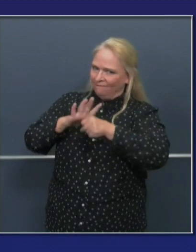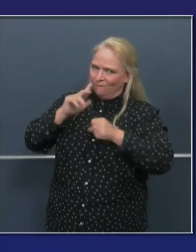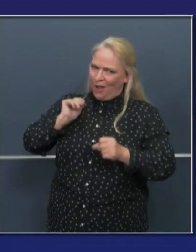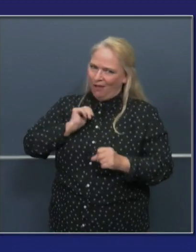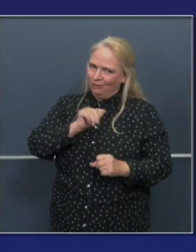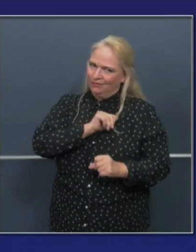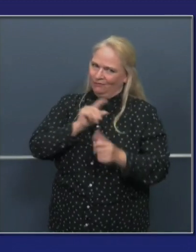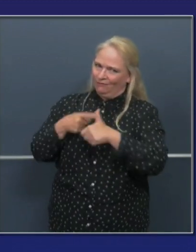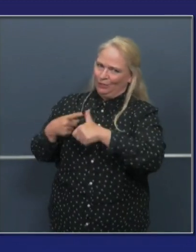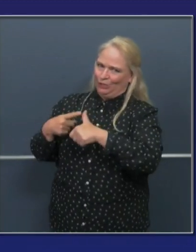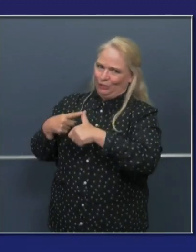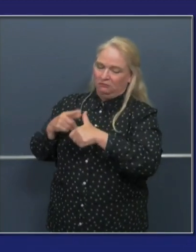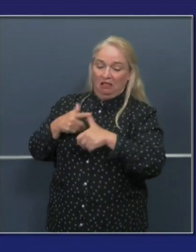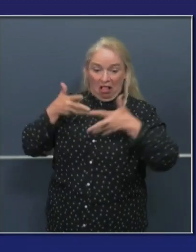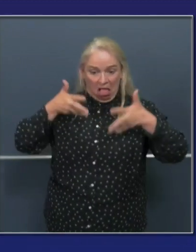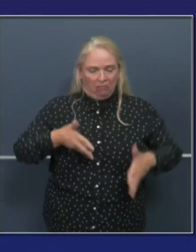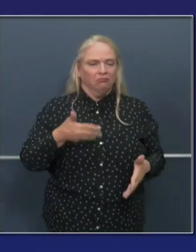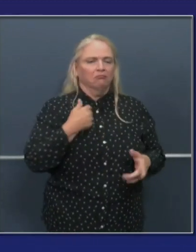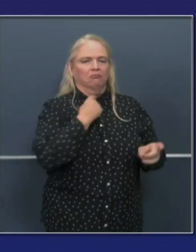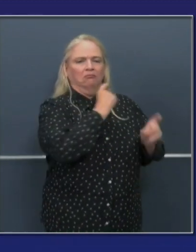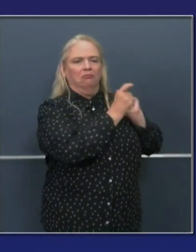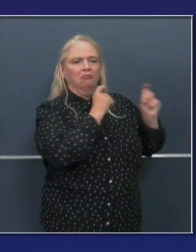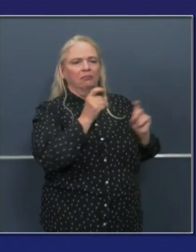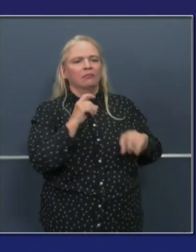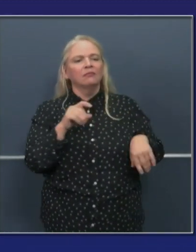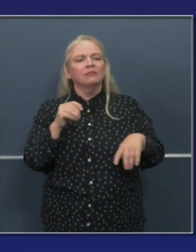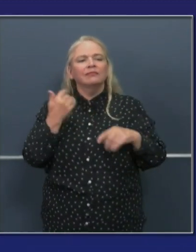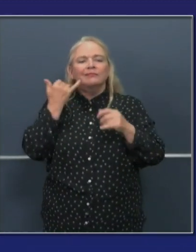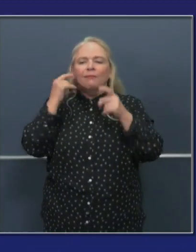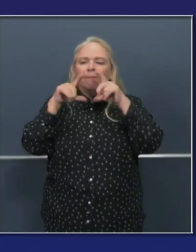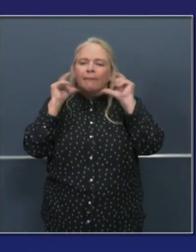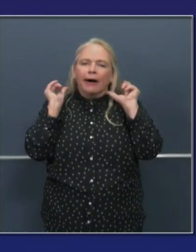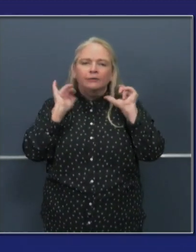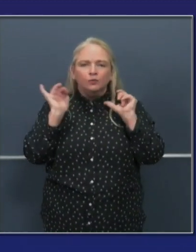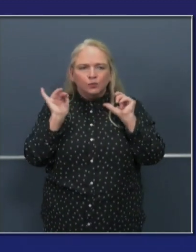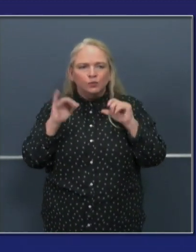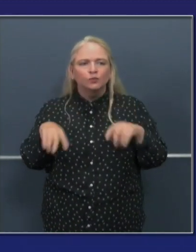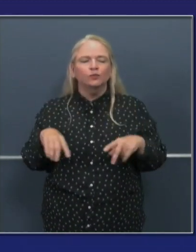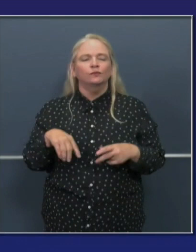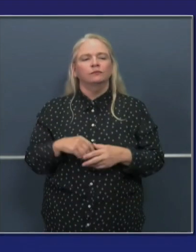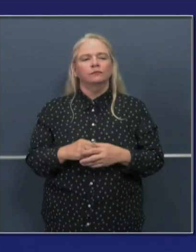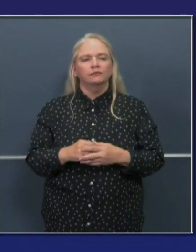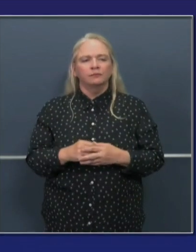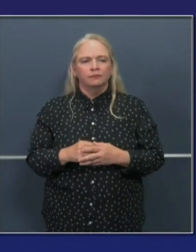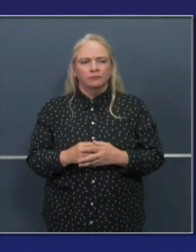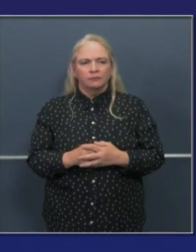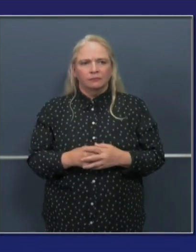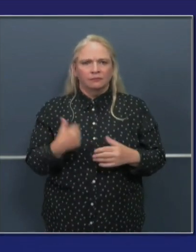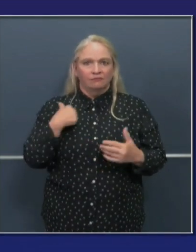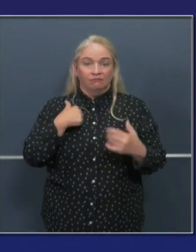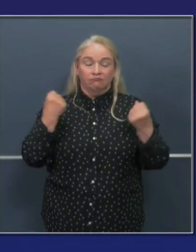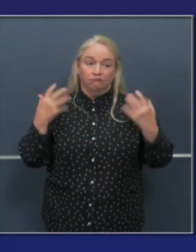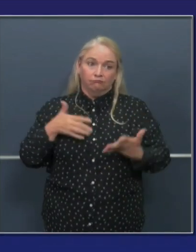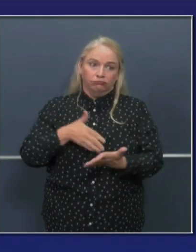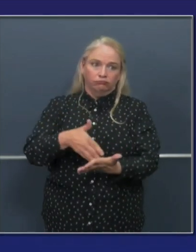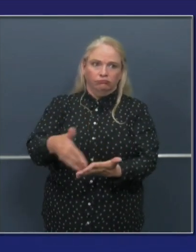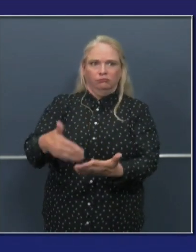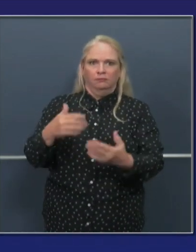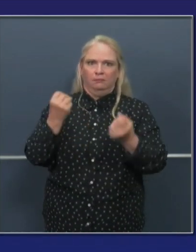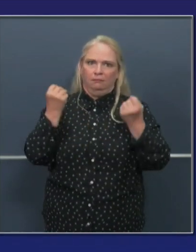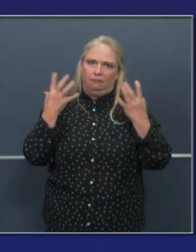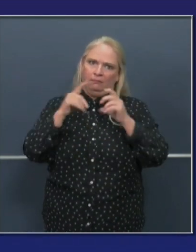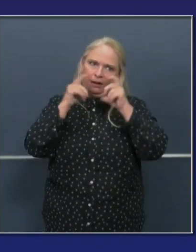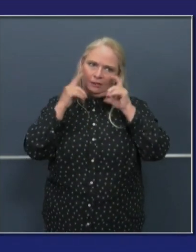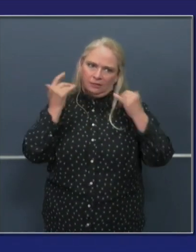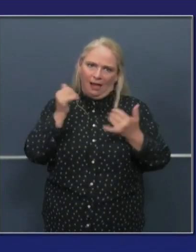the N95 masks and procedure masks. None of us are naive about that, and we are sending out millions of masks every single